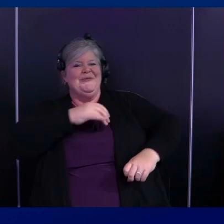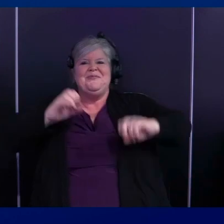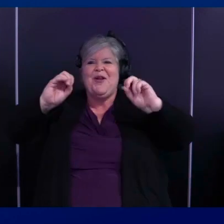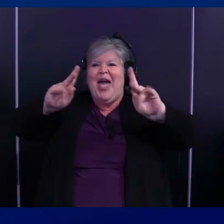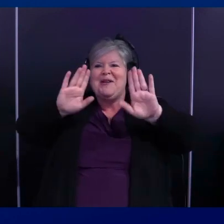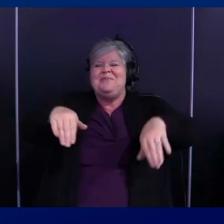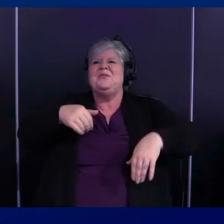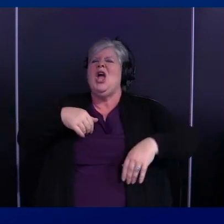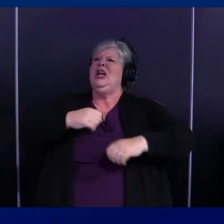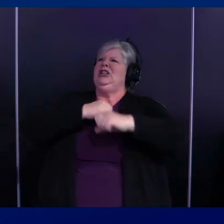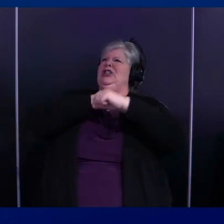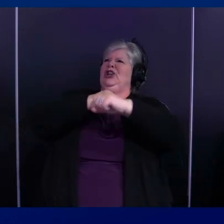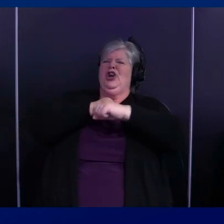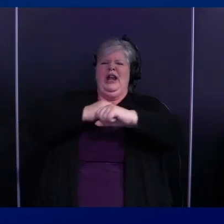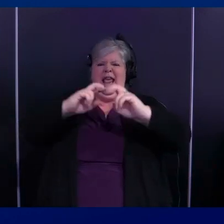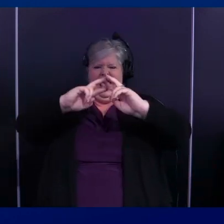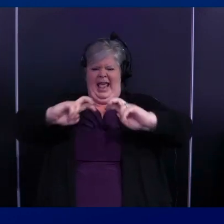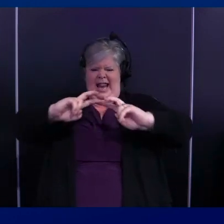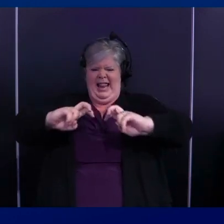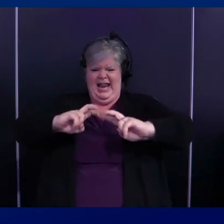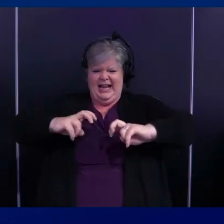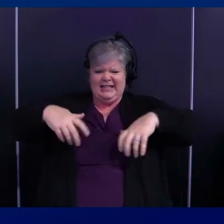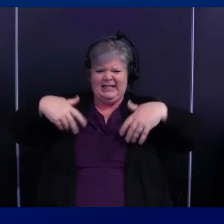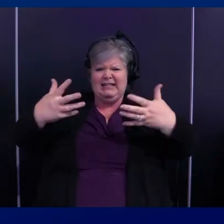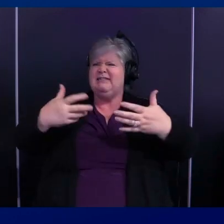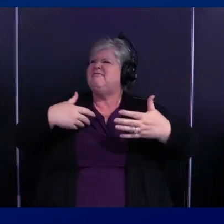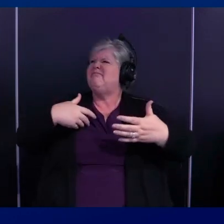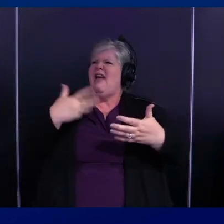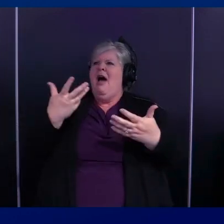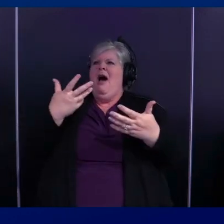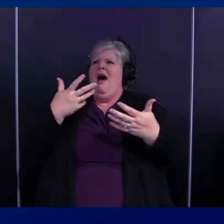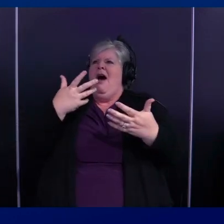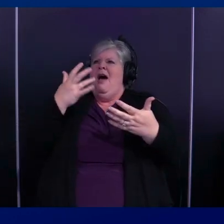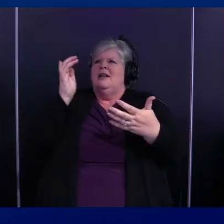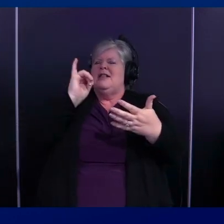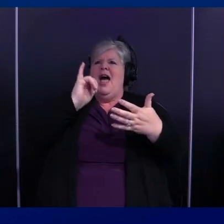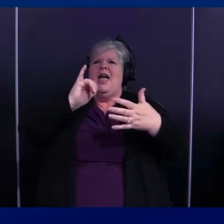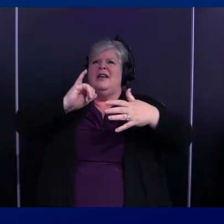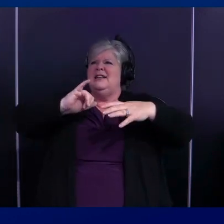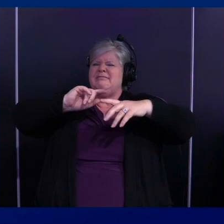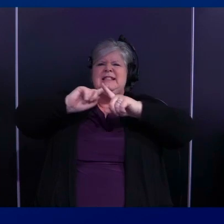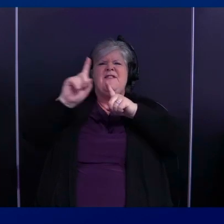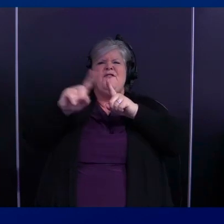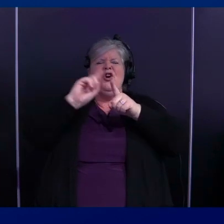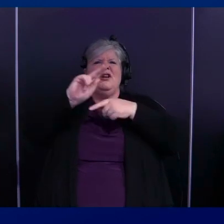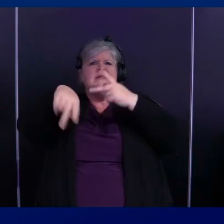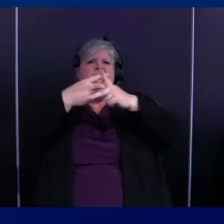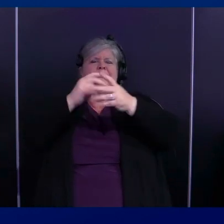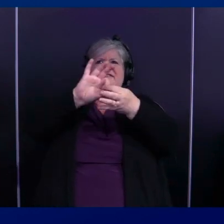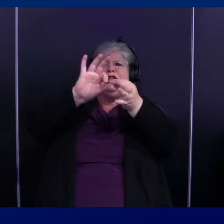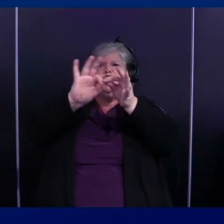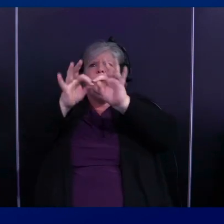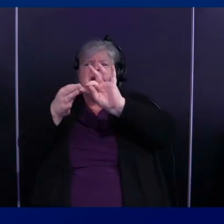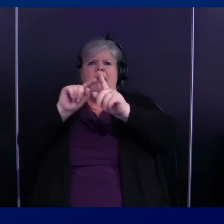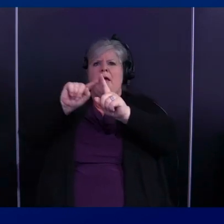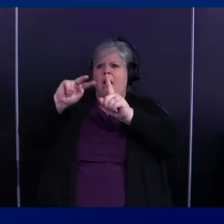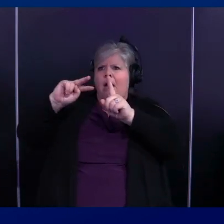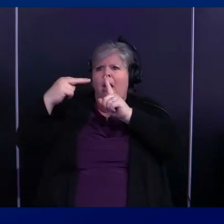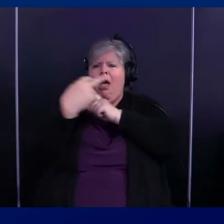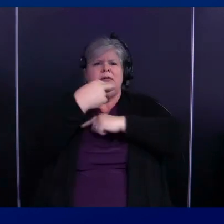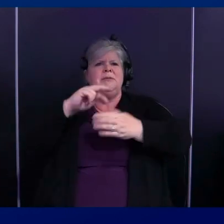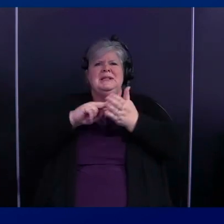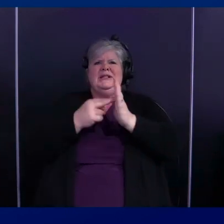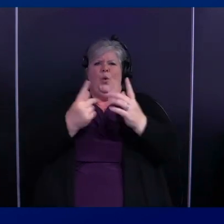security analytics, I mean, that's almost like saying, paint me a picture of love. It's always open to interpretation, right? What are we talking about when it's